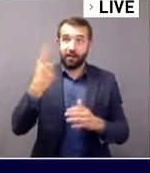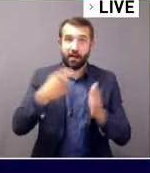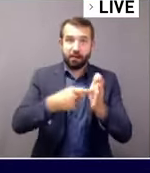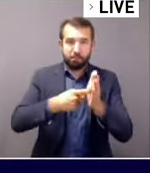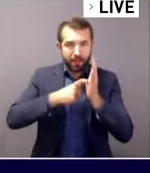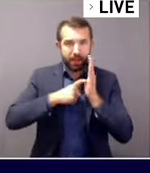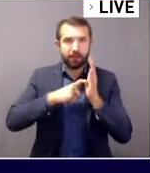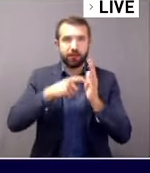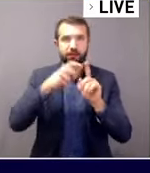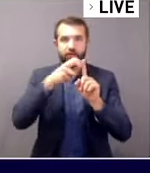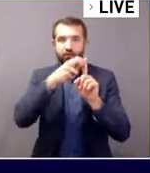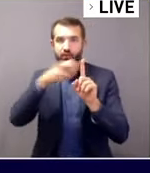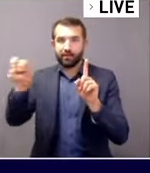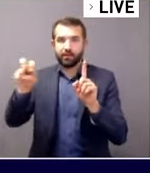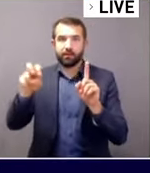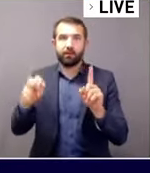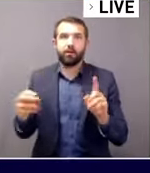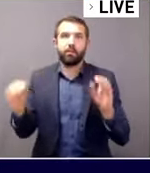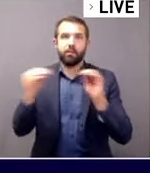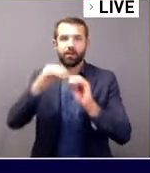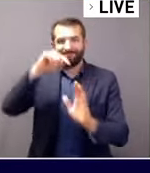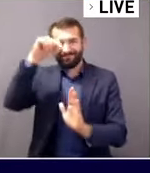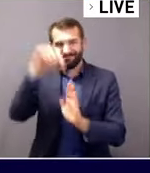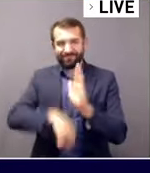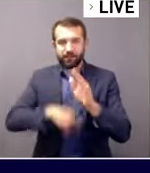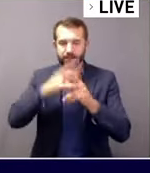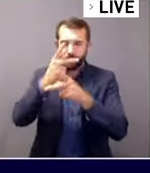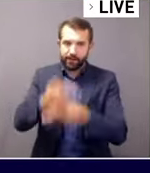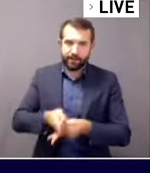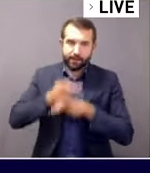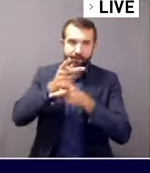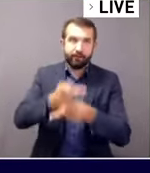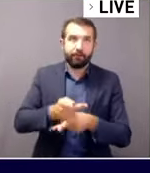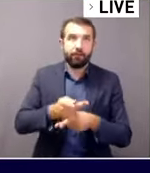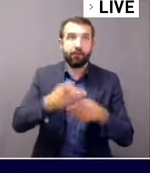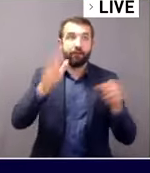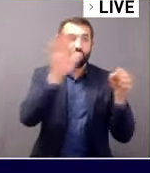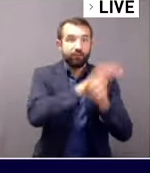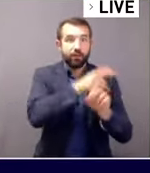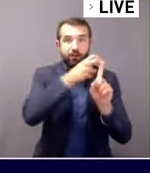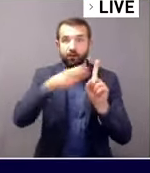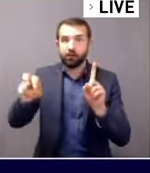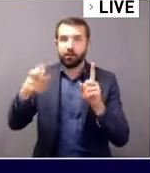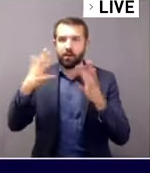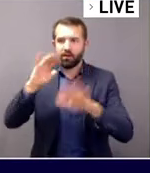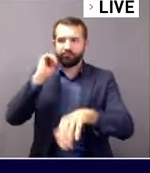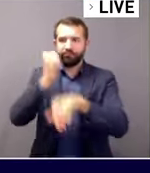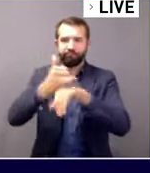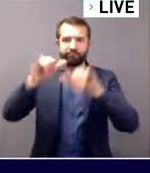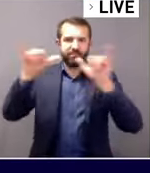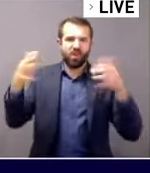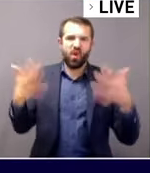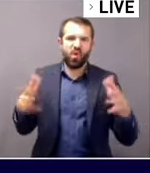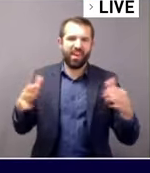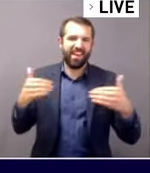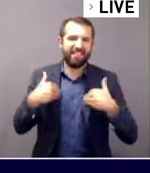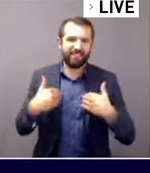acuity facility or across facilities, we've got the system in place to make sure that happens. Thank